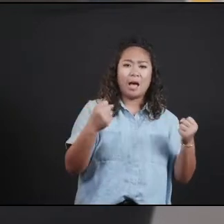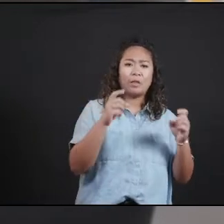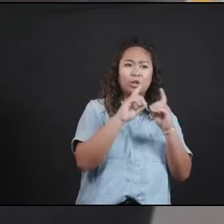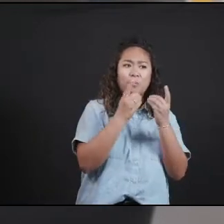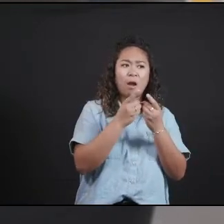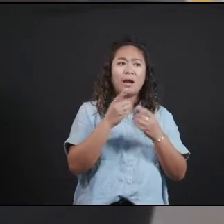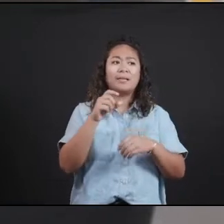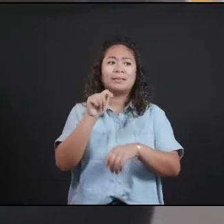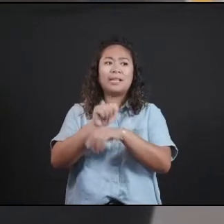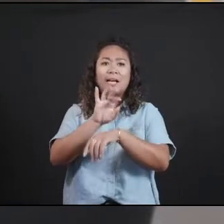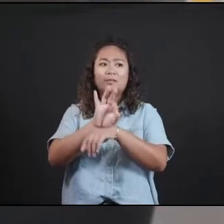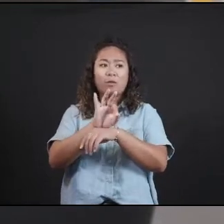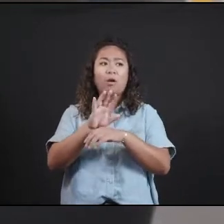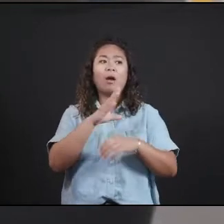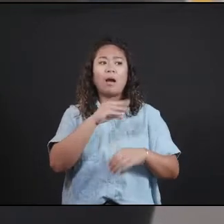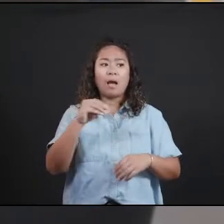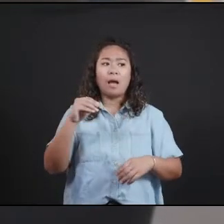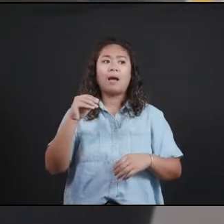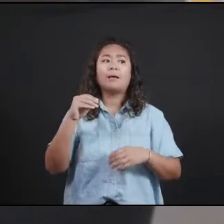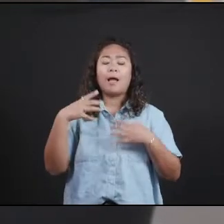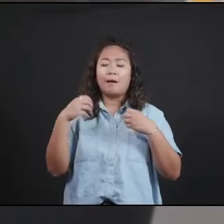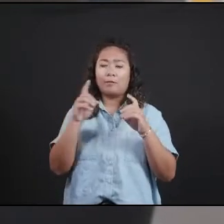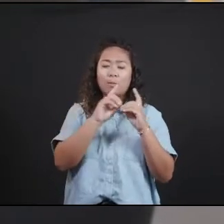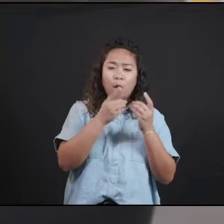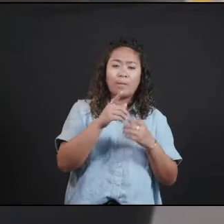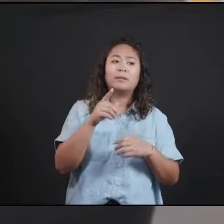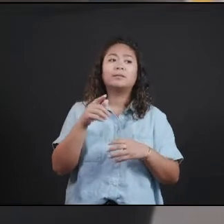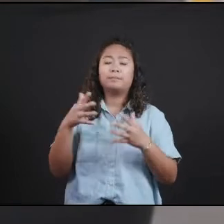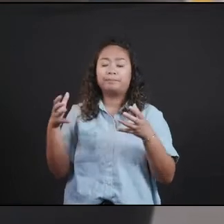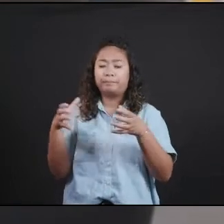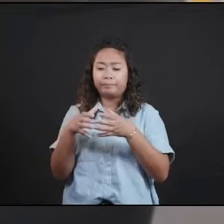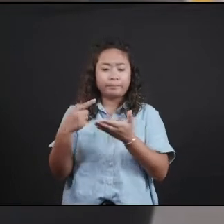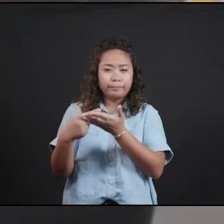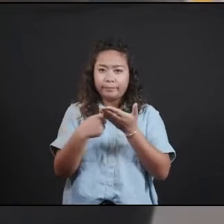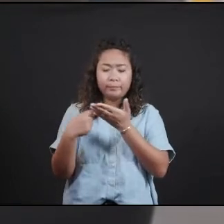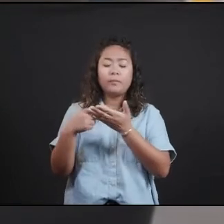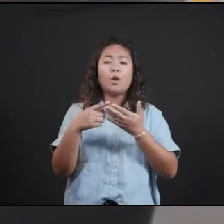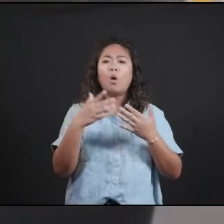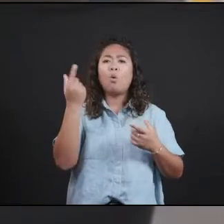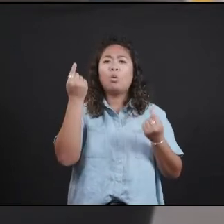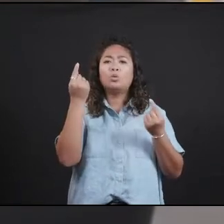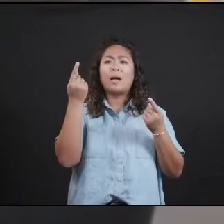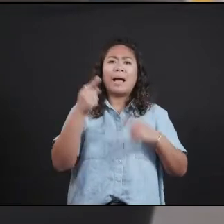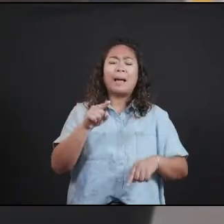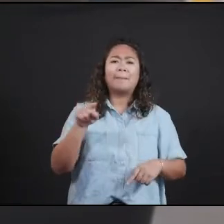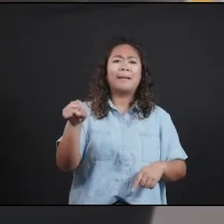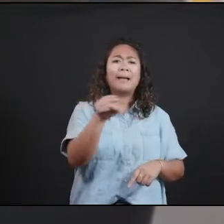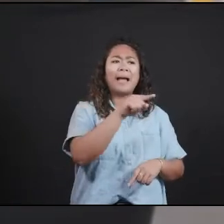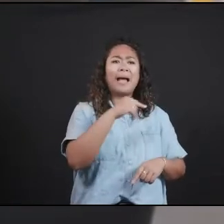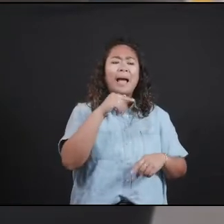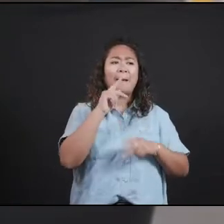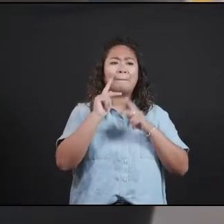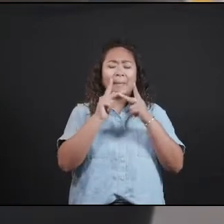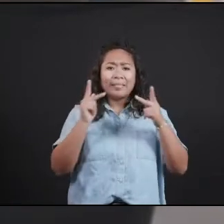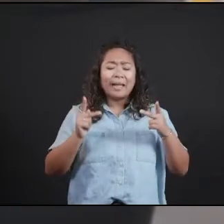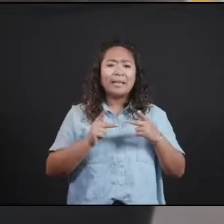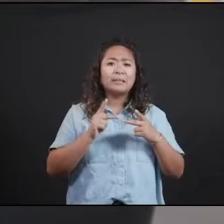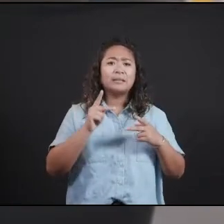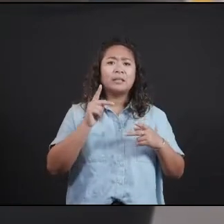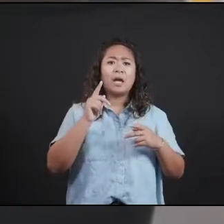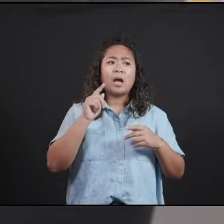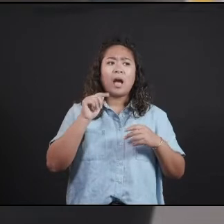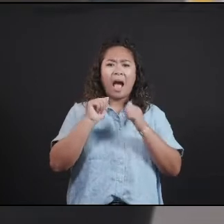the territory. So, this is exactly what I was talking about at the beginning of this endeavor. We got to make sure people have to get